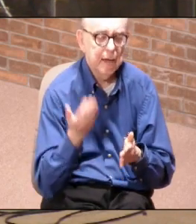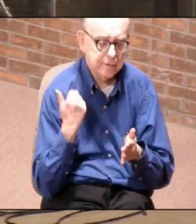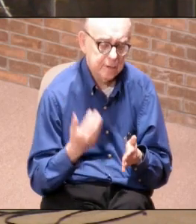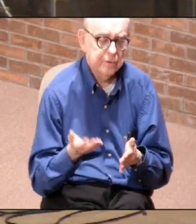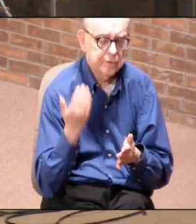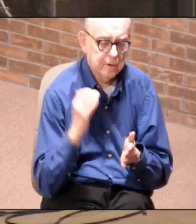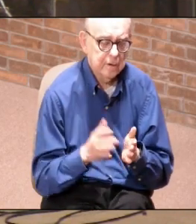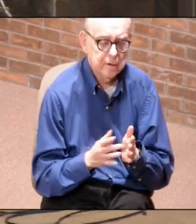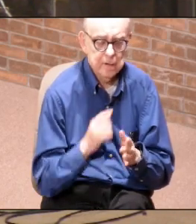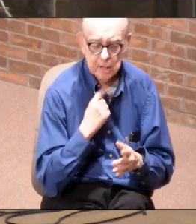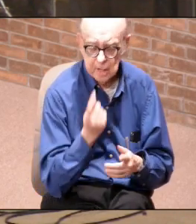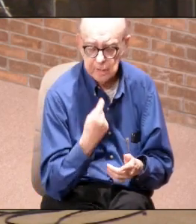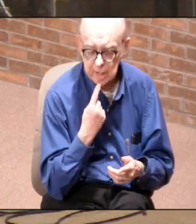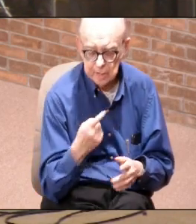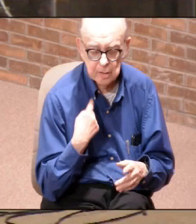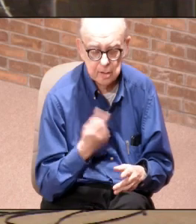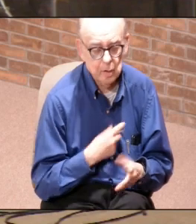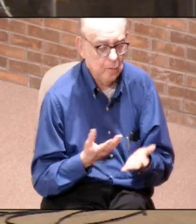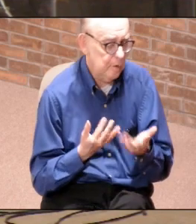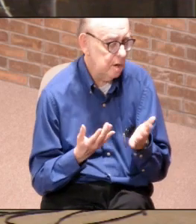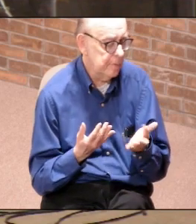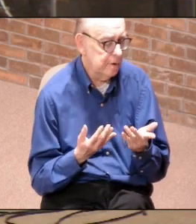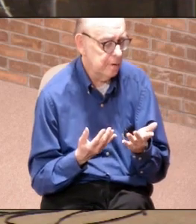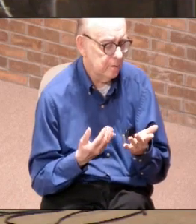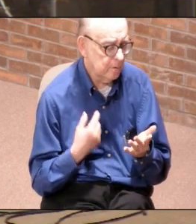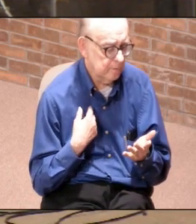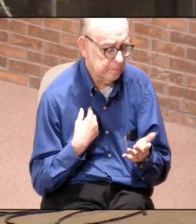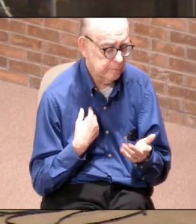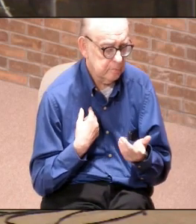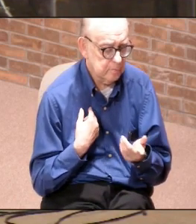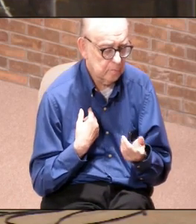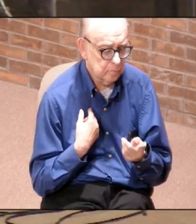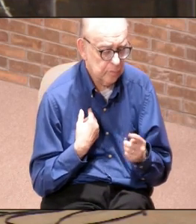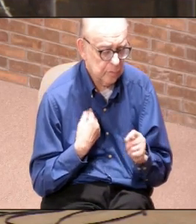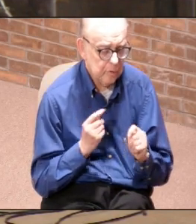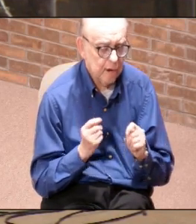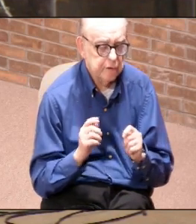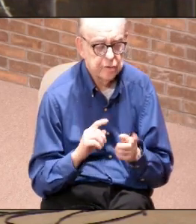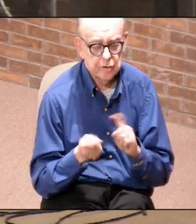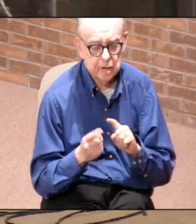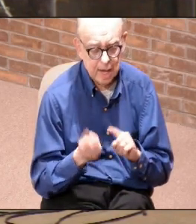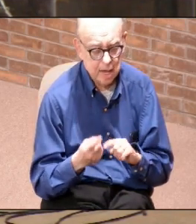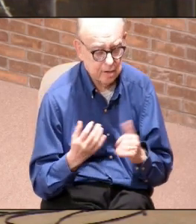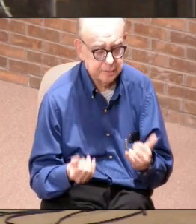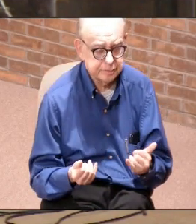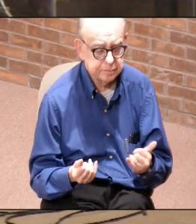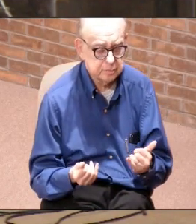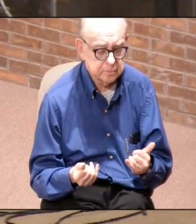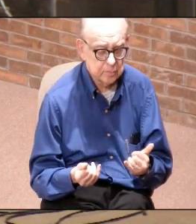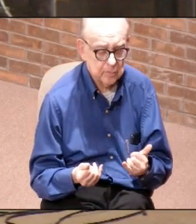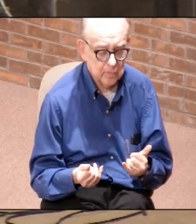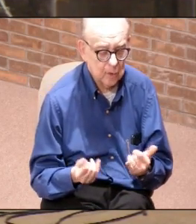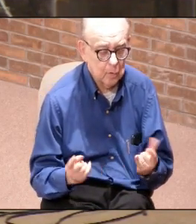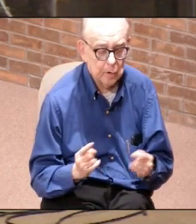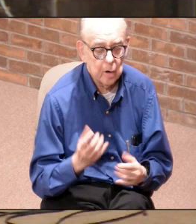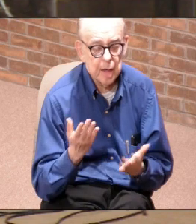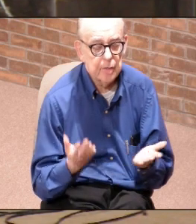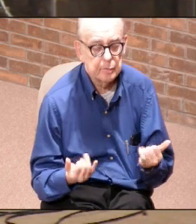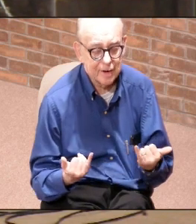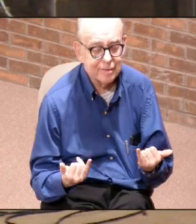And Jesus is trying to tell us, hold on a minute. I'm trying to change you right now in the present.